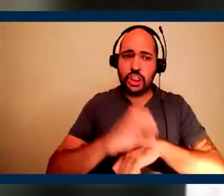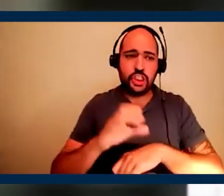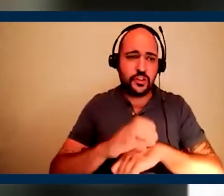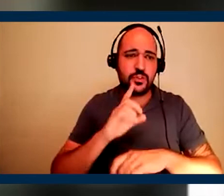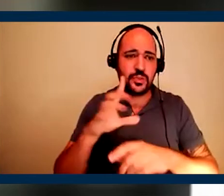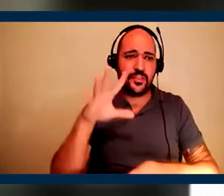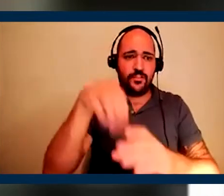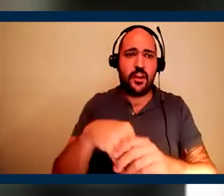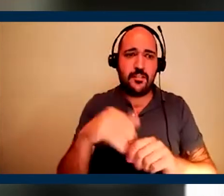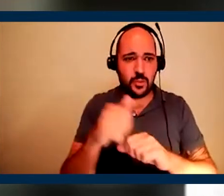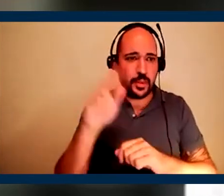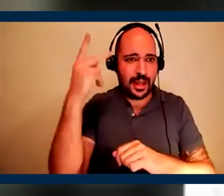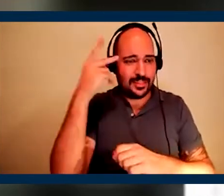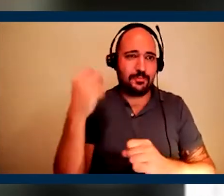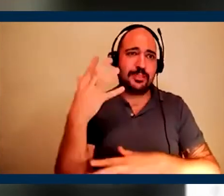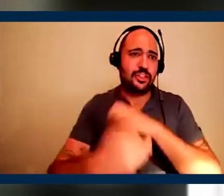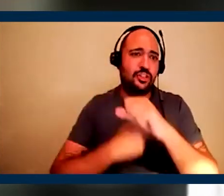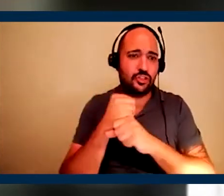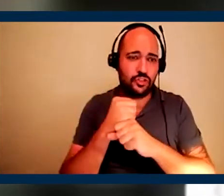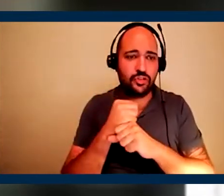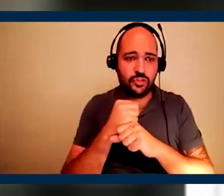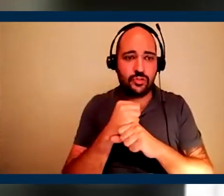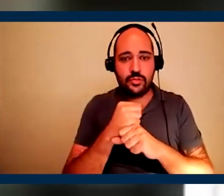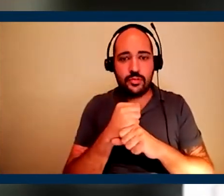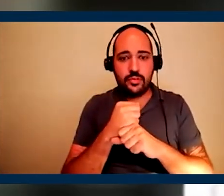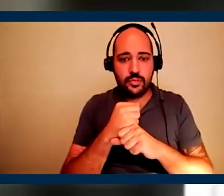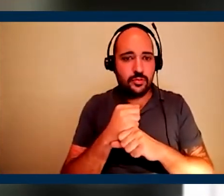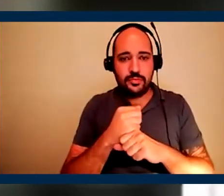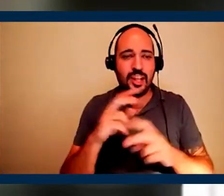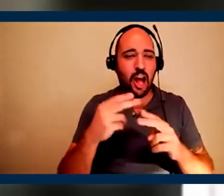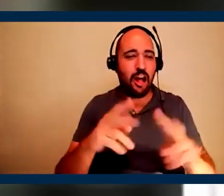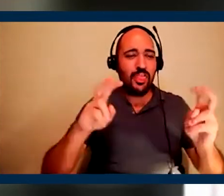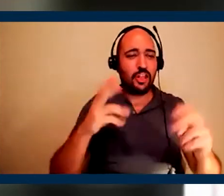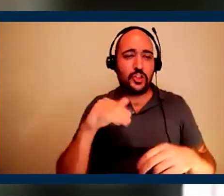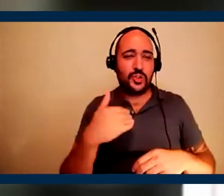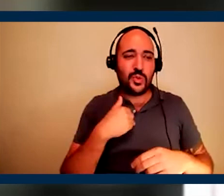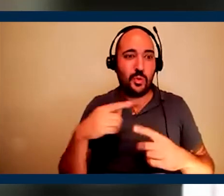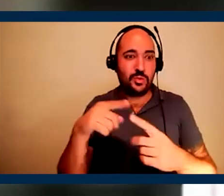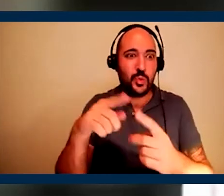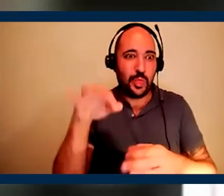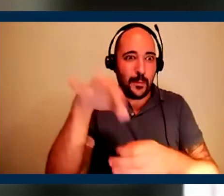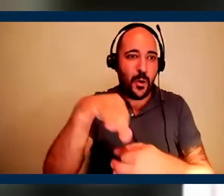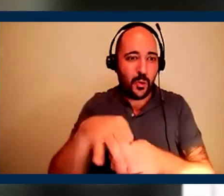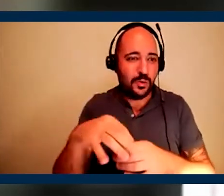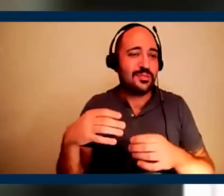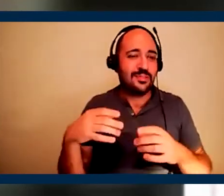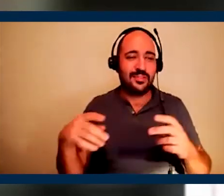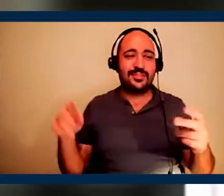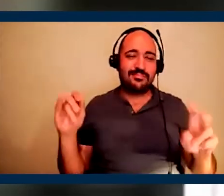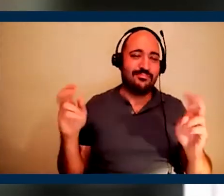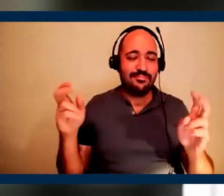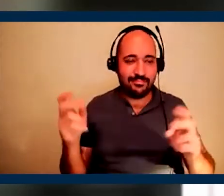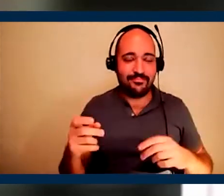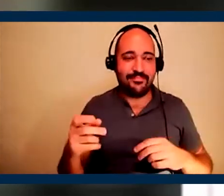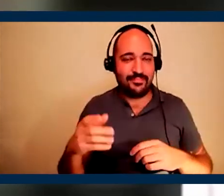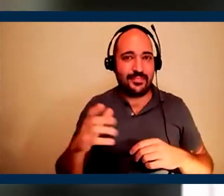with politics for years, Souls to the Polls, for instance. And so I believe we have to meet people where they